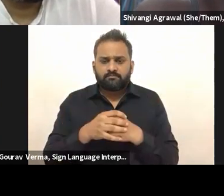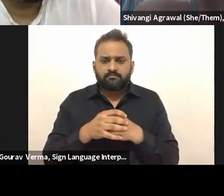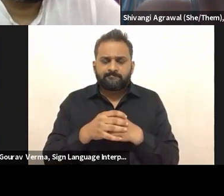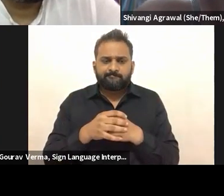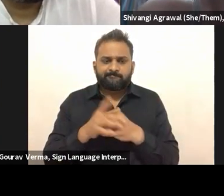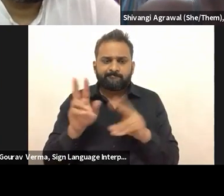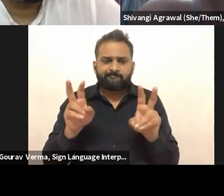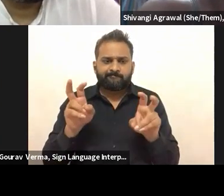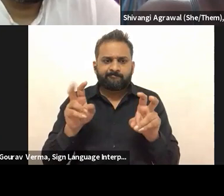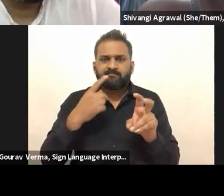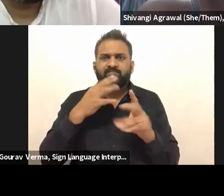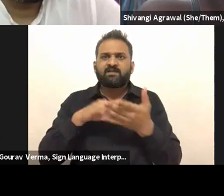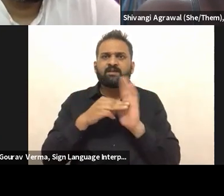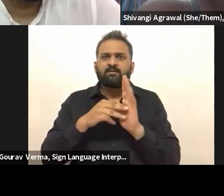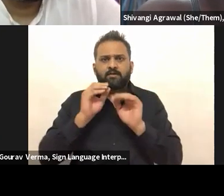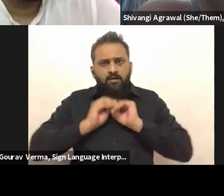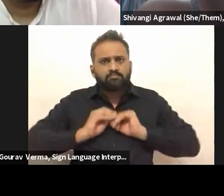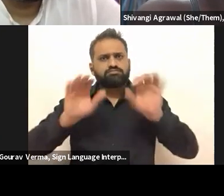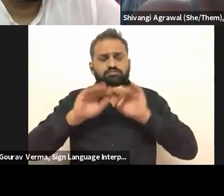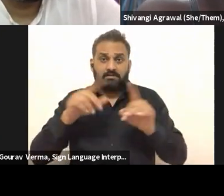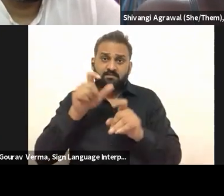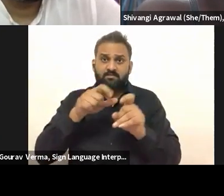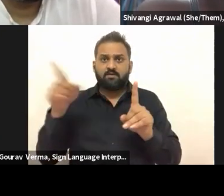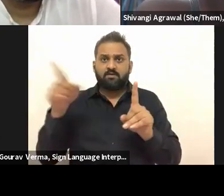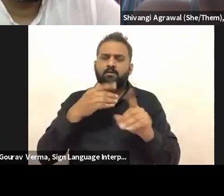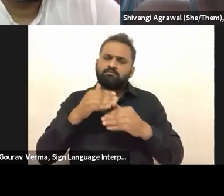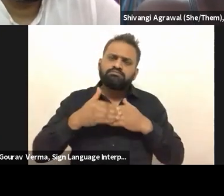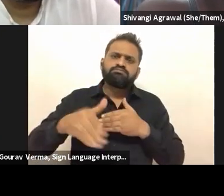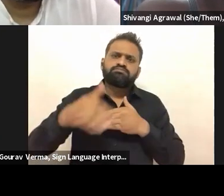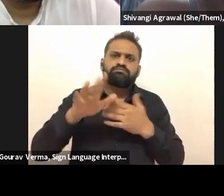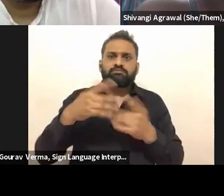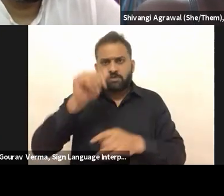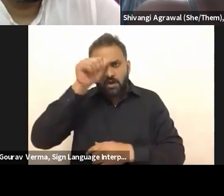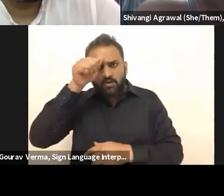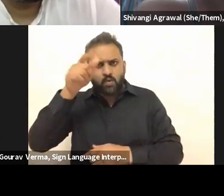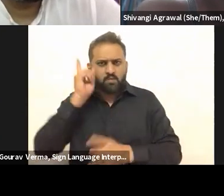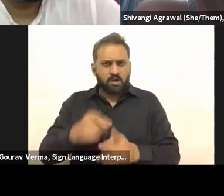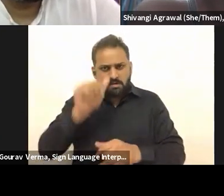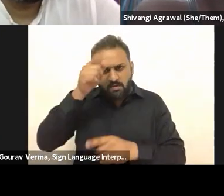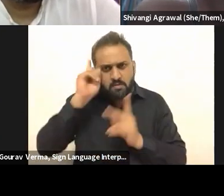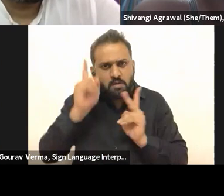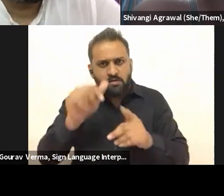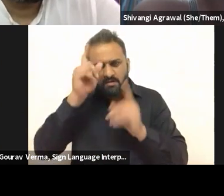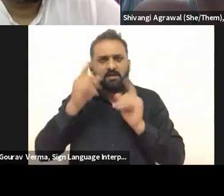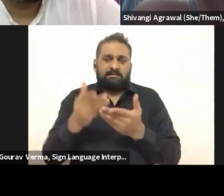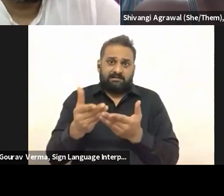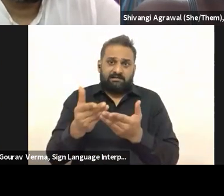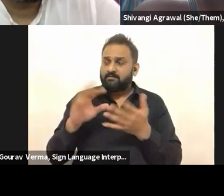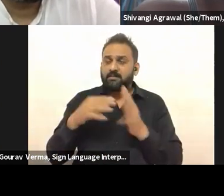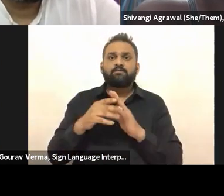kind of perpetuating, because it's everything is constantly about Hinduism and constantly about like the divine